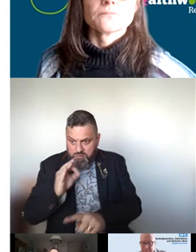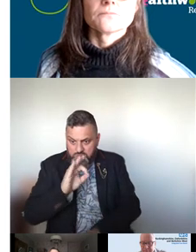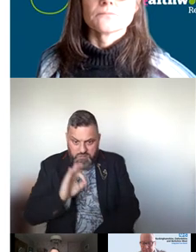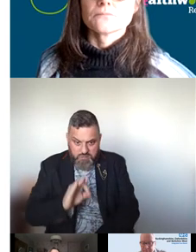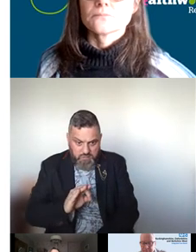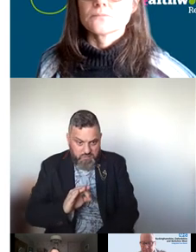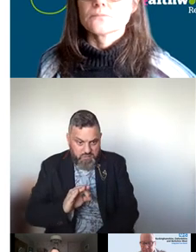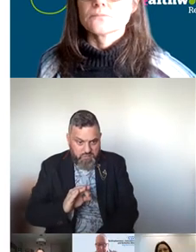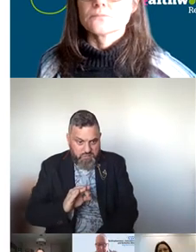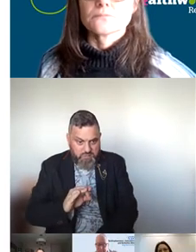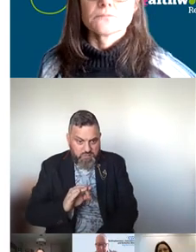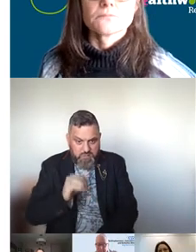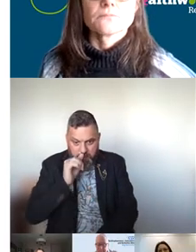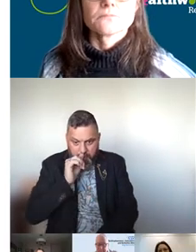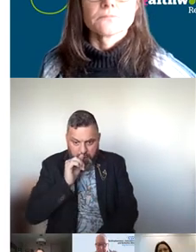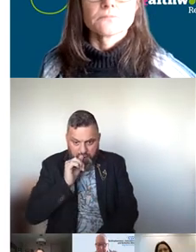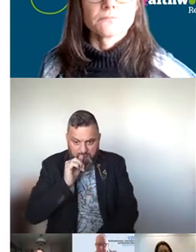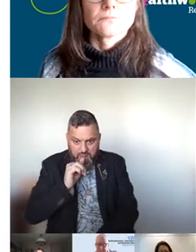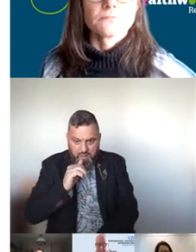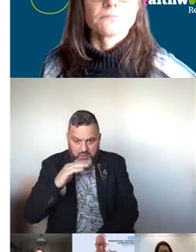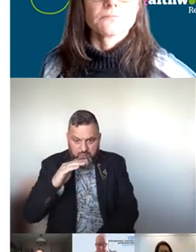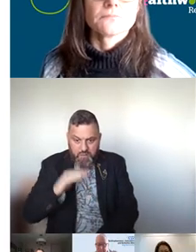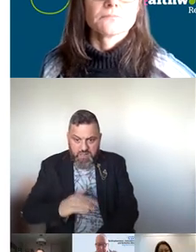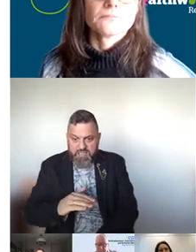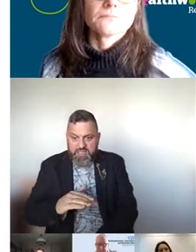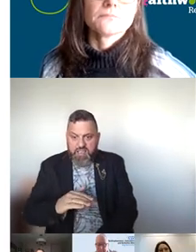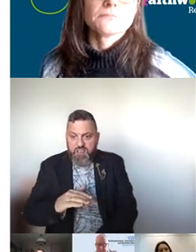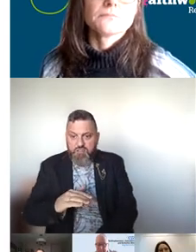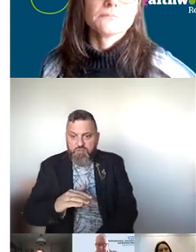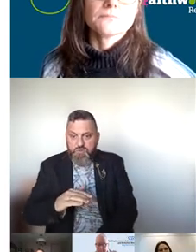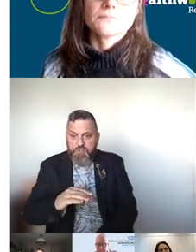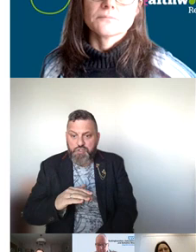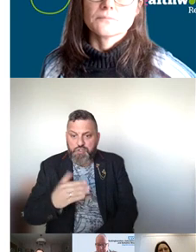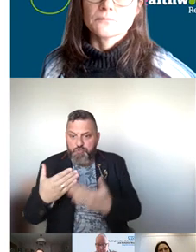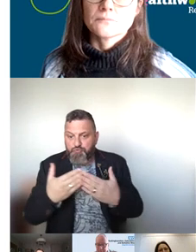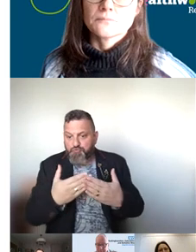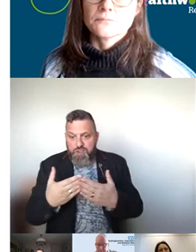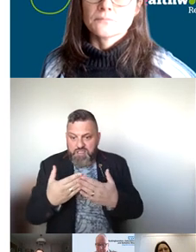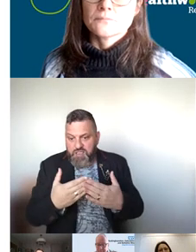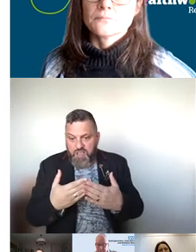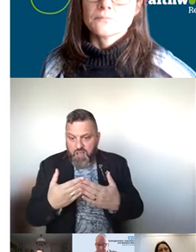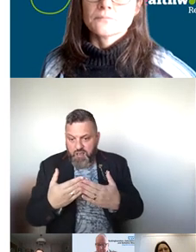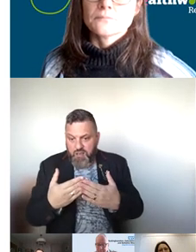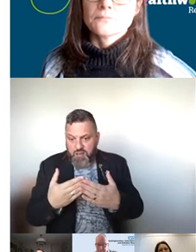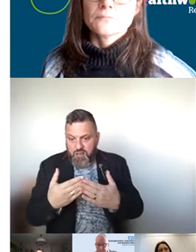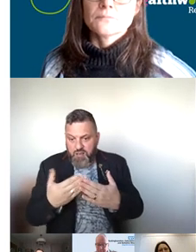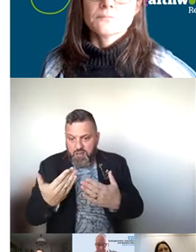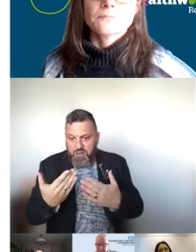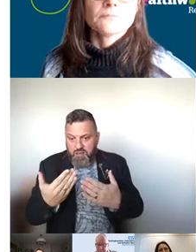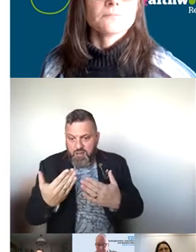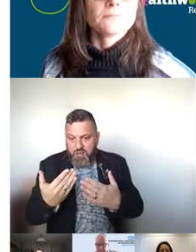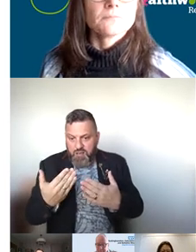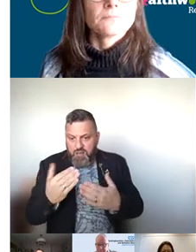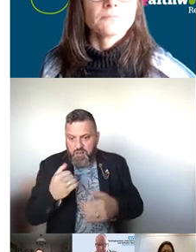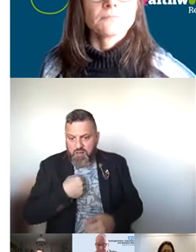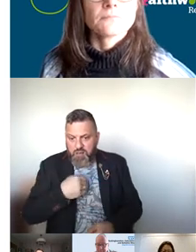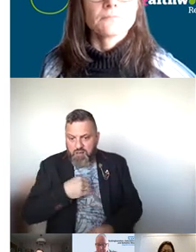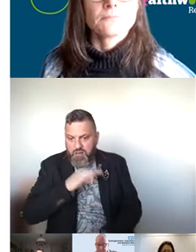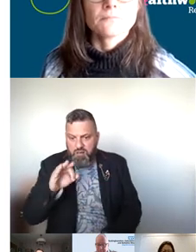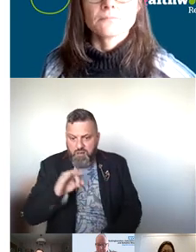Yes, my name is Francis Brown, South Reading patient voice. And my question or point to for consideration is to do with the